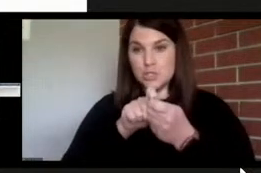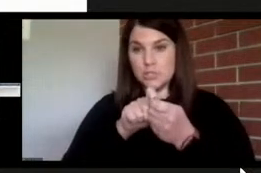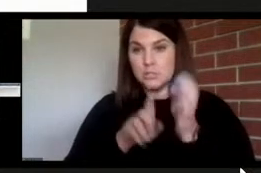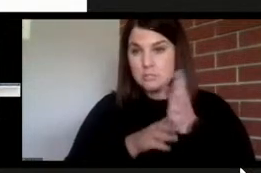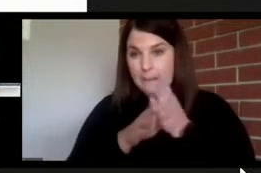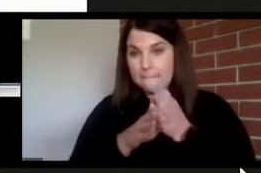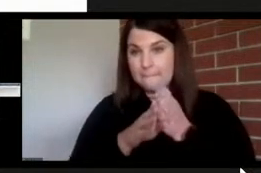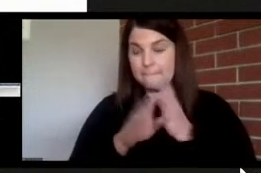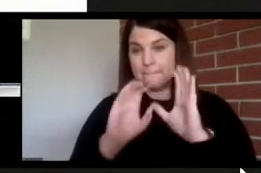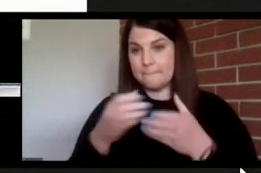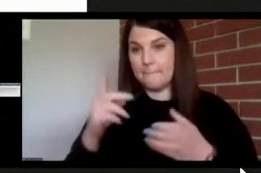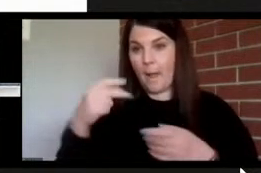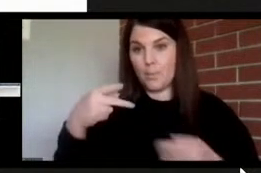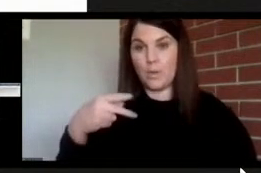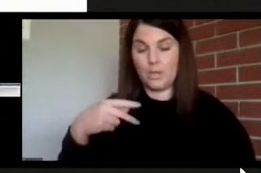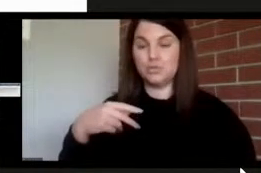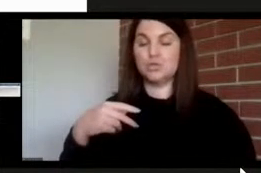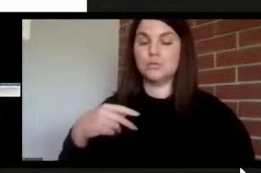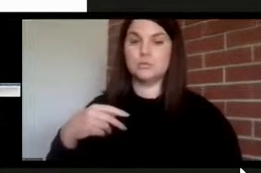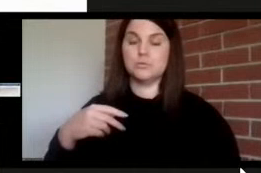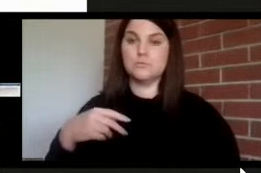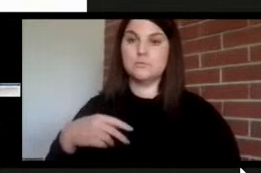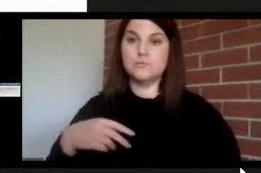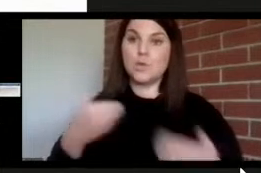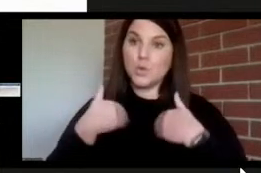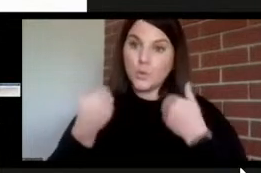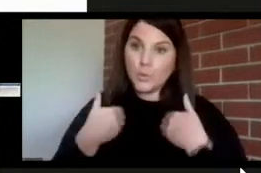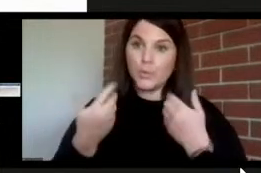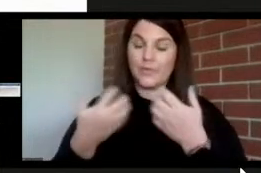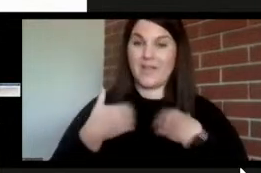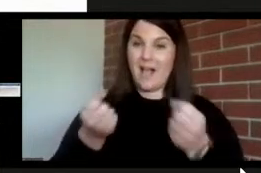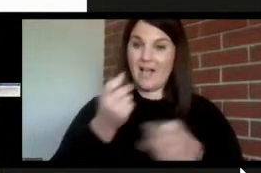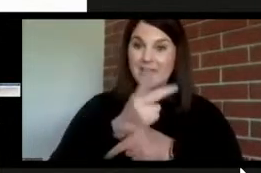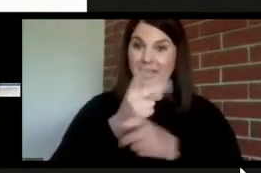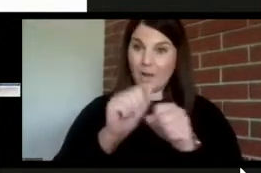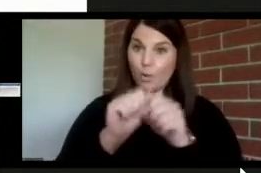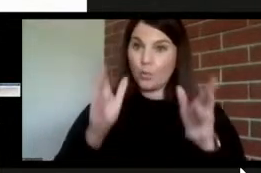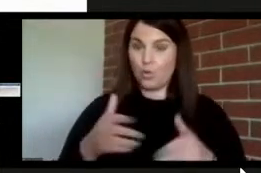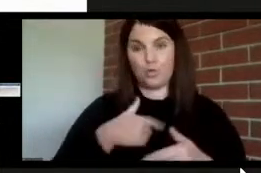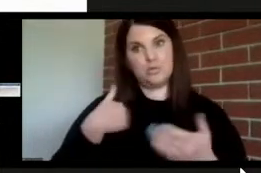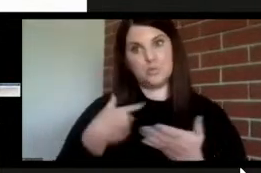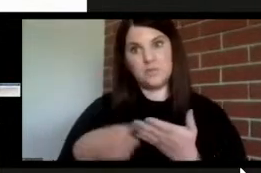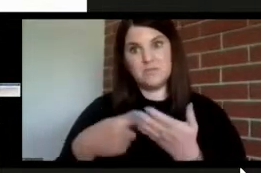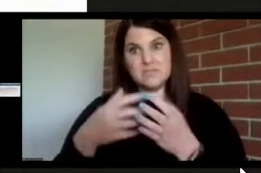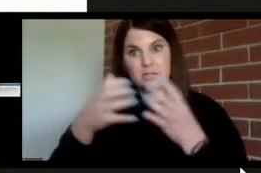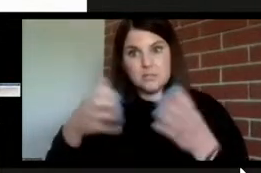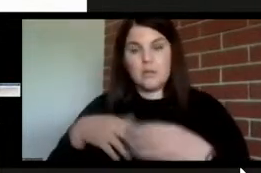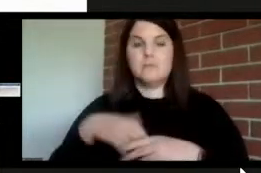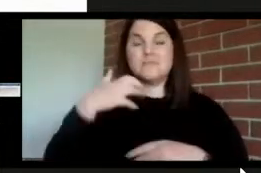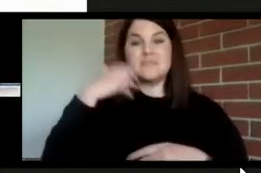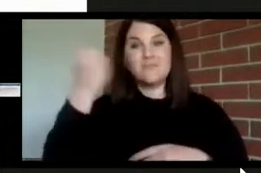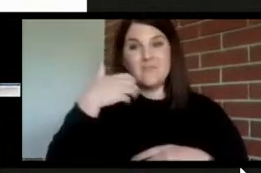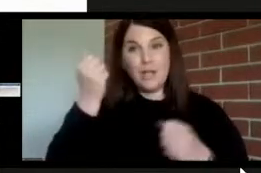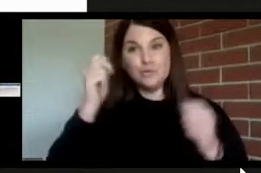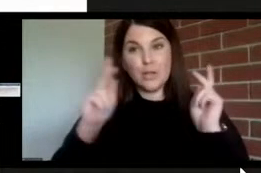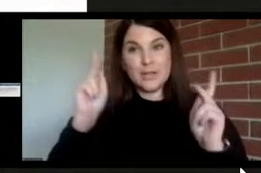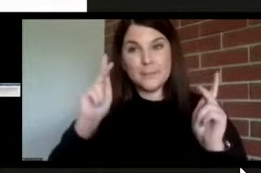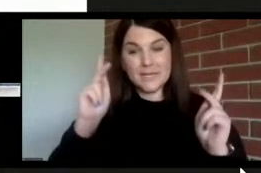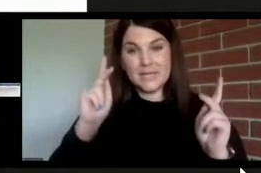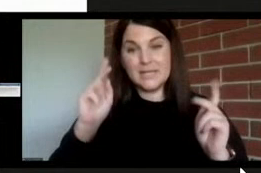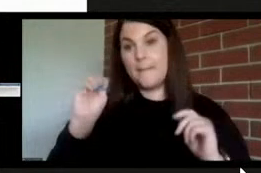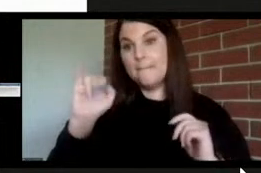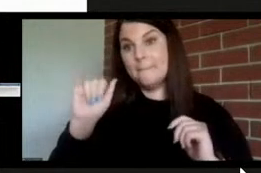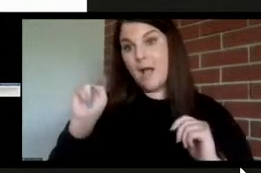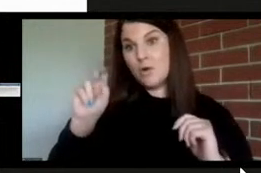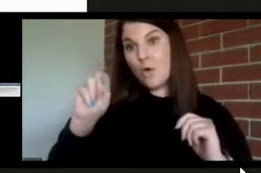and we're going to keep reiterating this, but youth, healthcare workers, which we've talked about a lot, elderly, racial ethnic